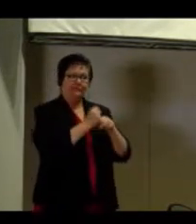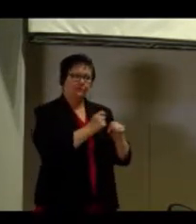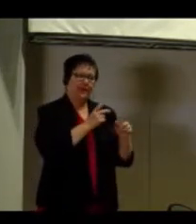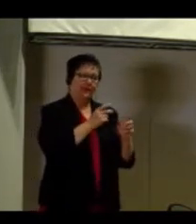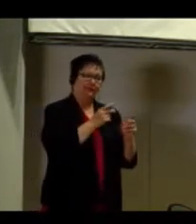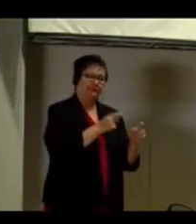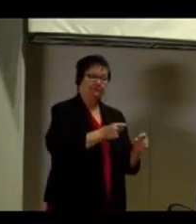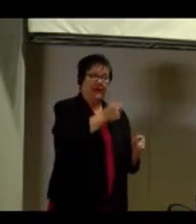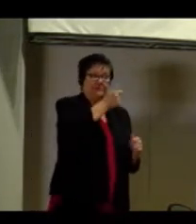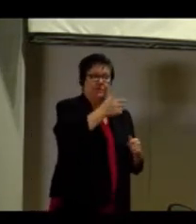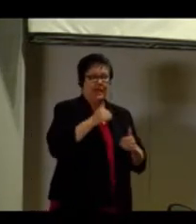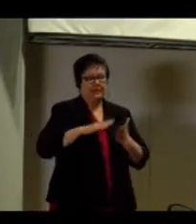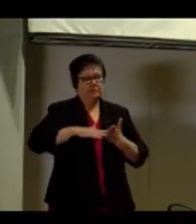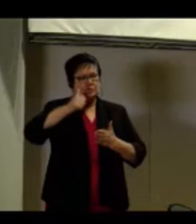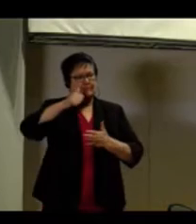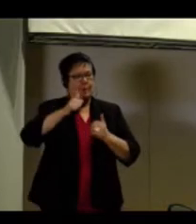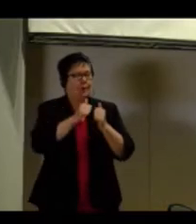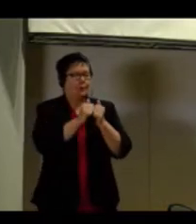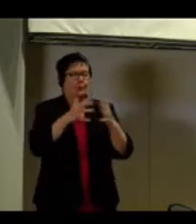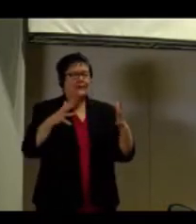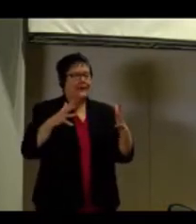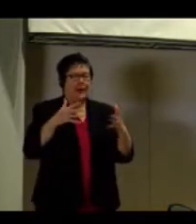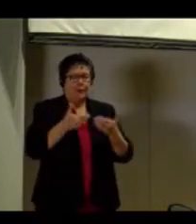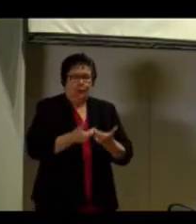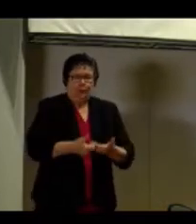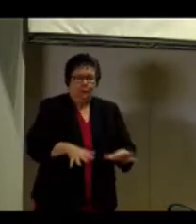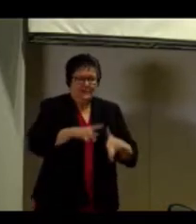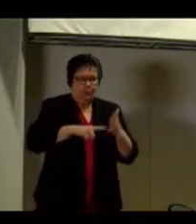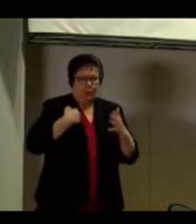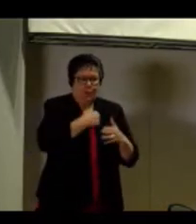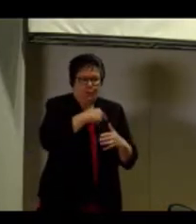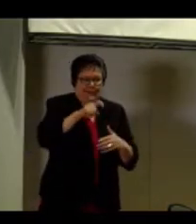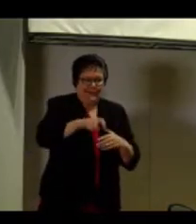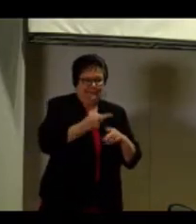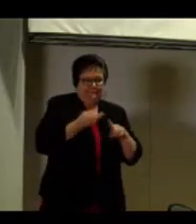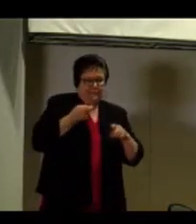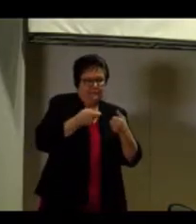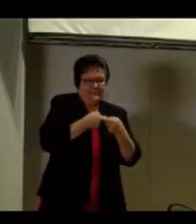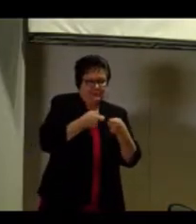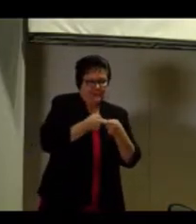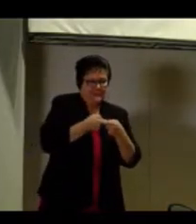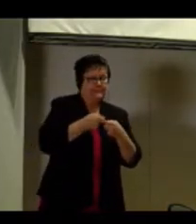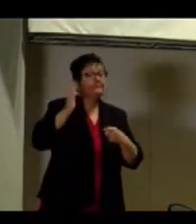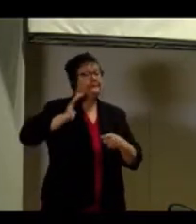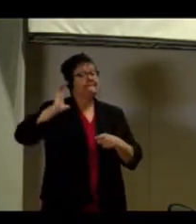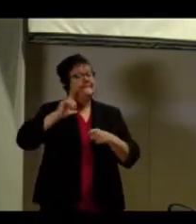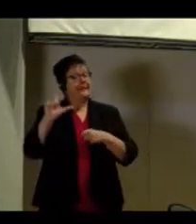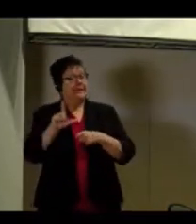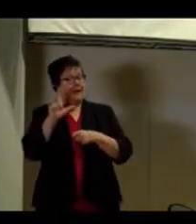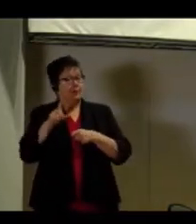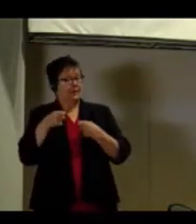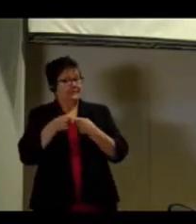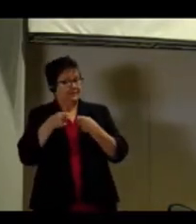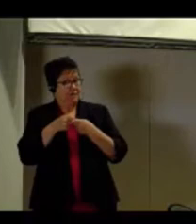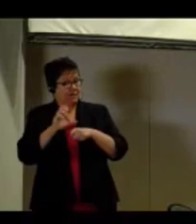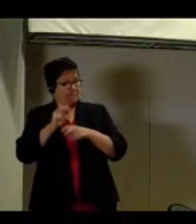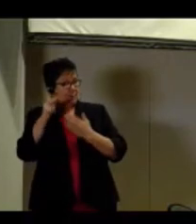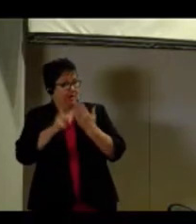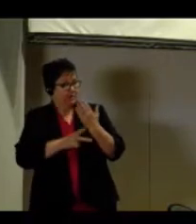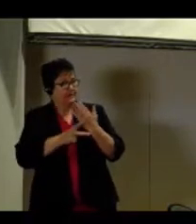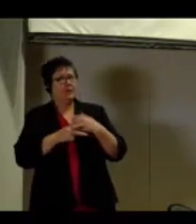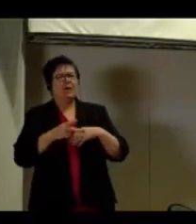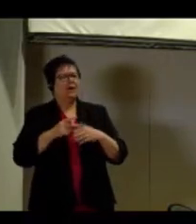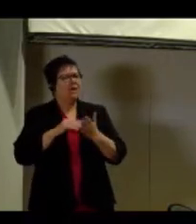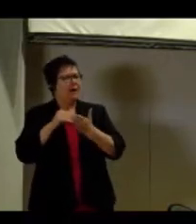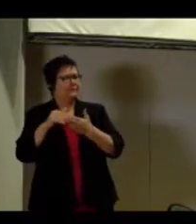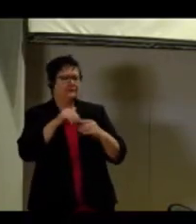and cheaper without compromising getting what we need from the digitization. Early library digitization projects often, not